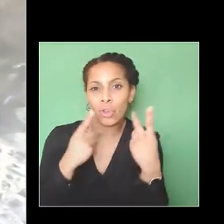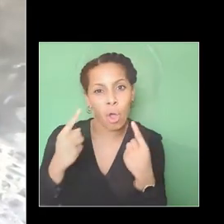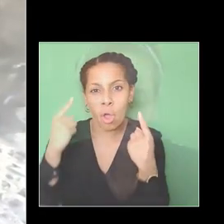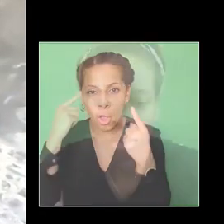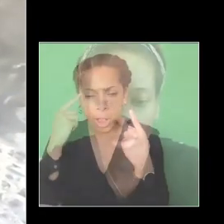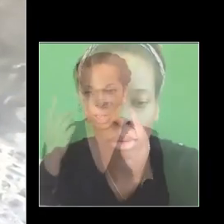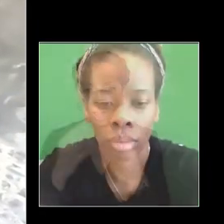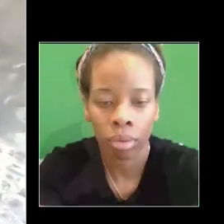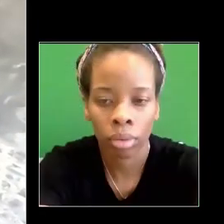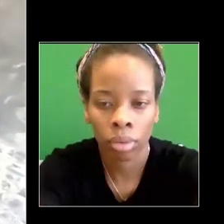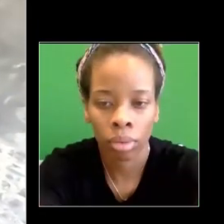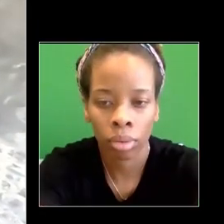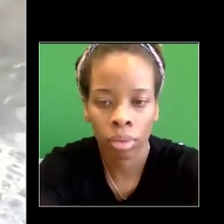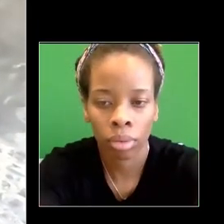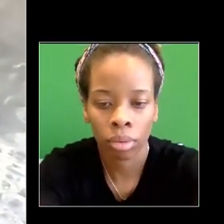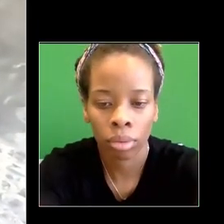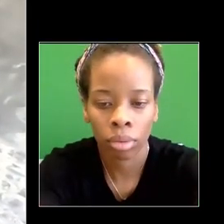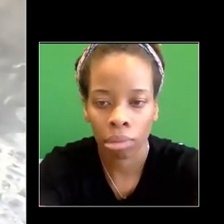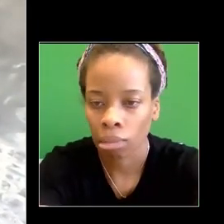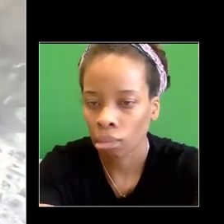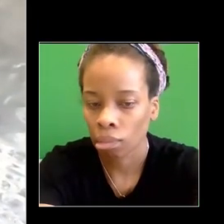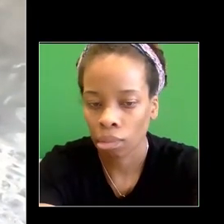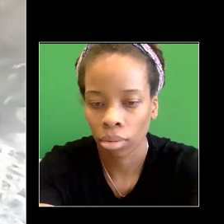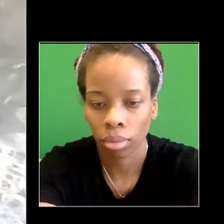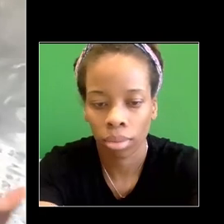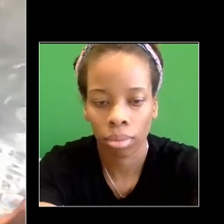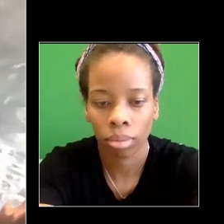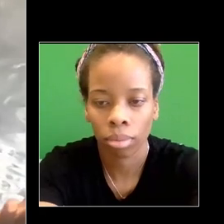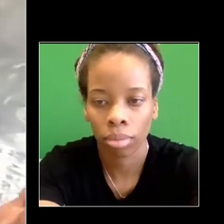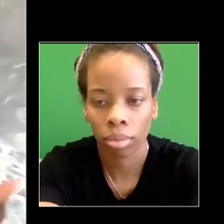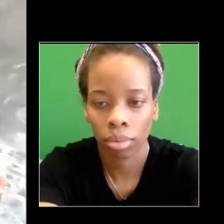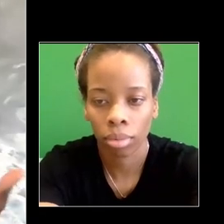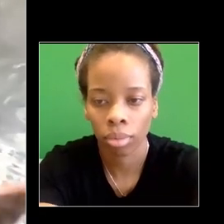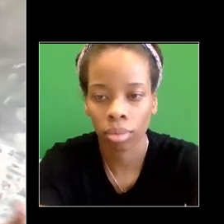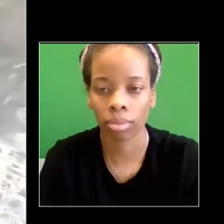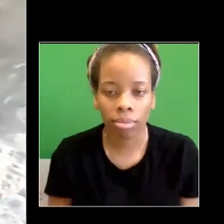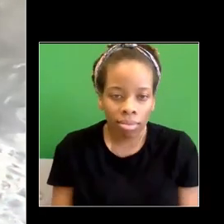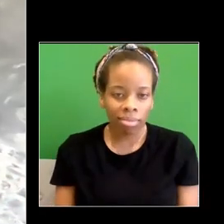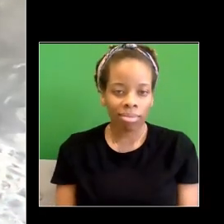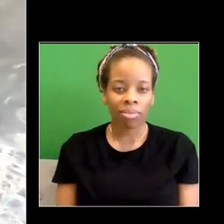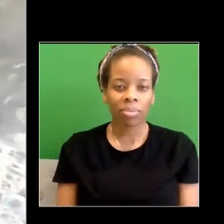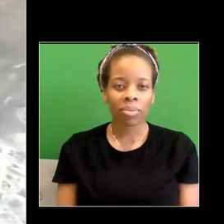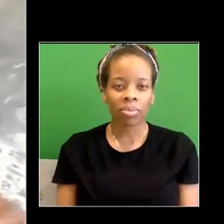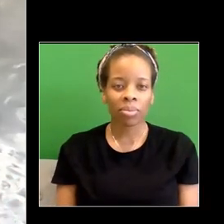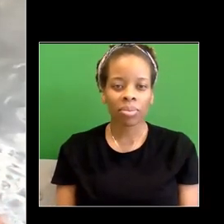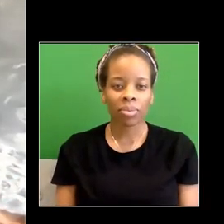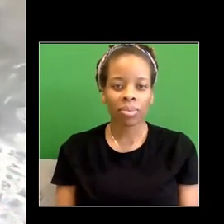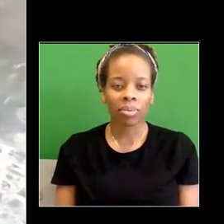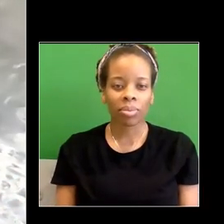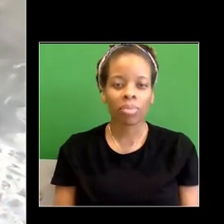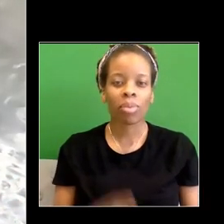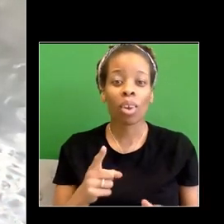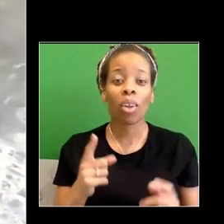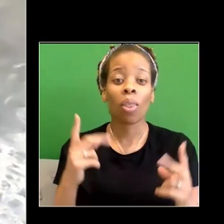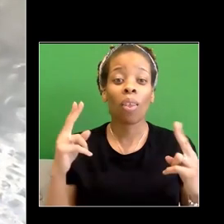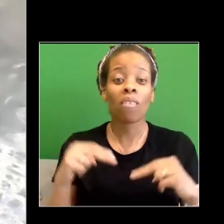Mm-hmm. As you said, the final mark, but the final mark as a way to allow what space